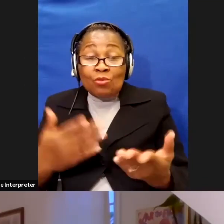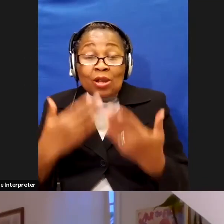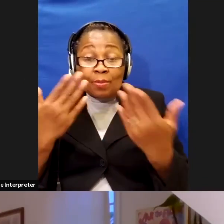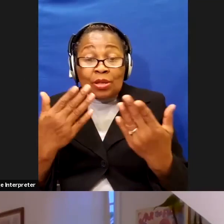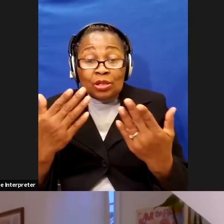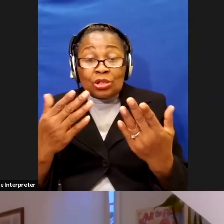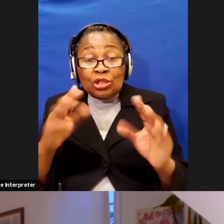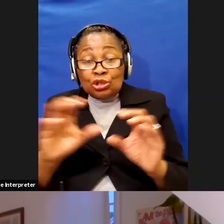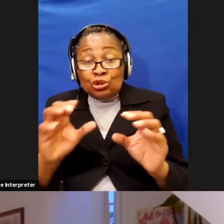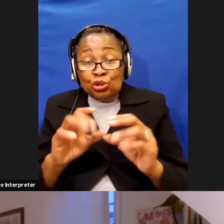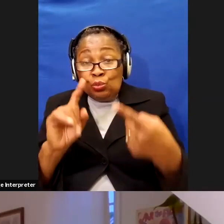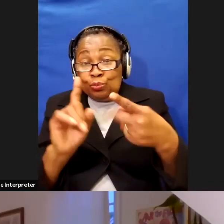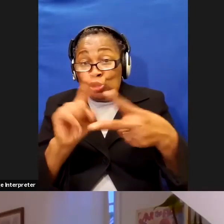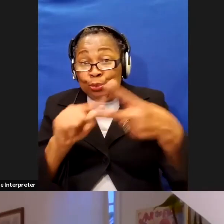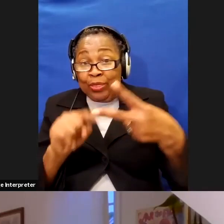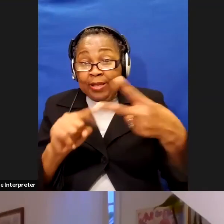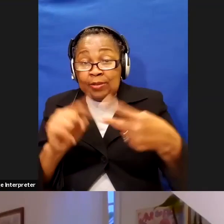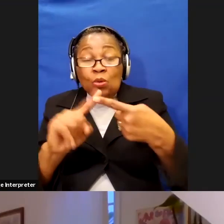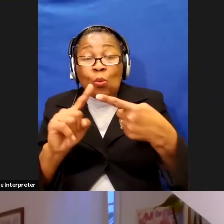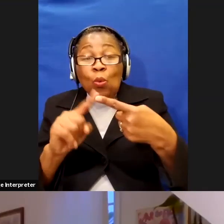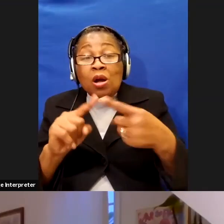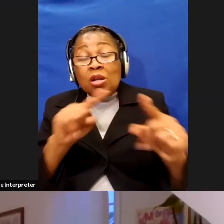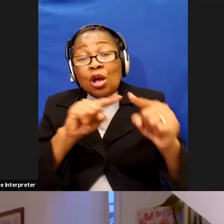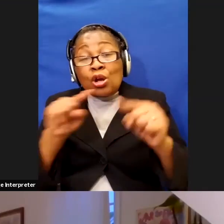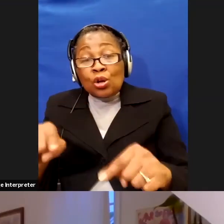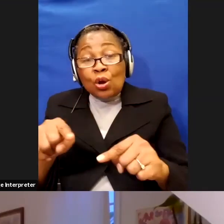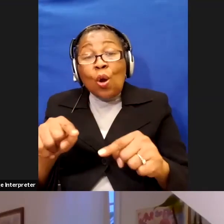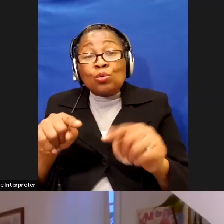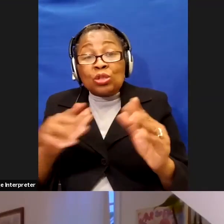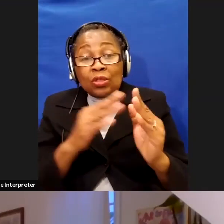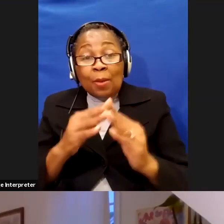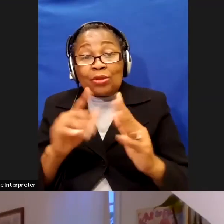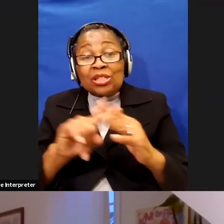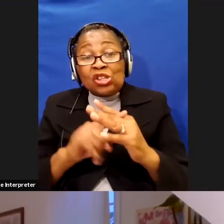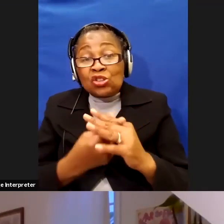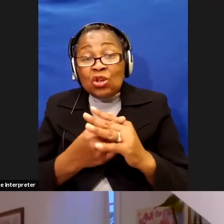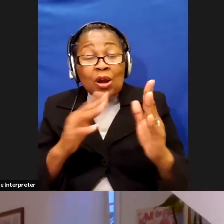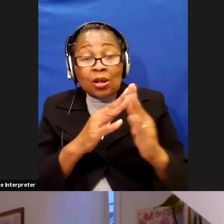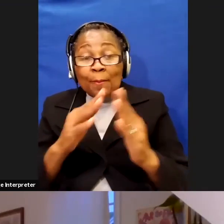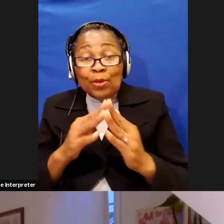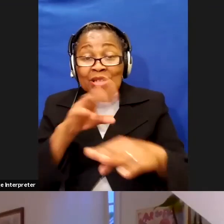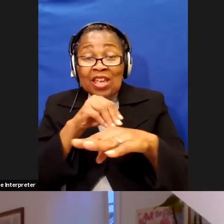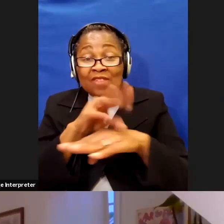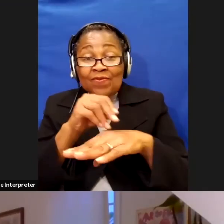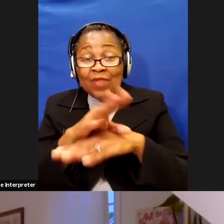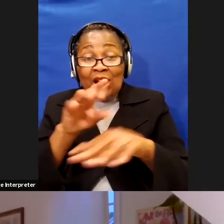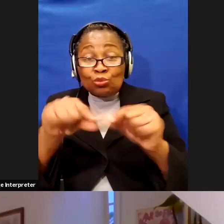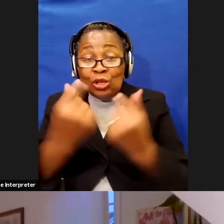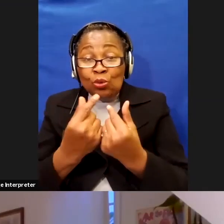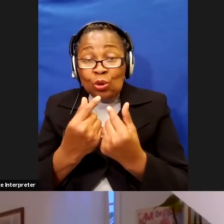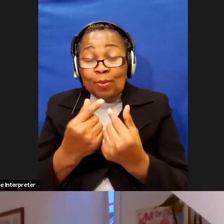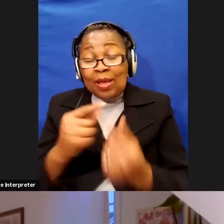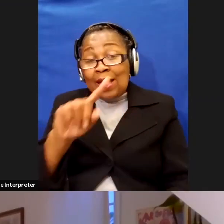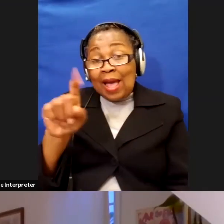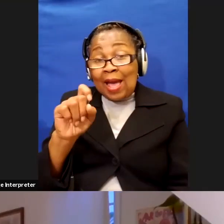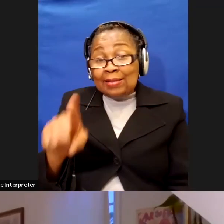first of all, two things. One, go back to your community, start a community advisory group right away, and ask them